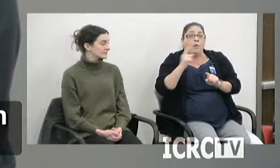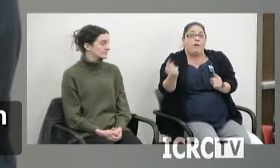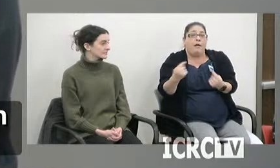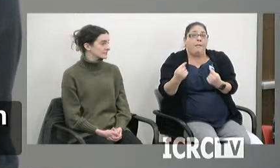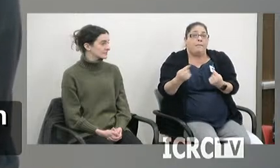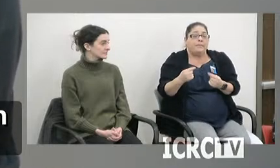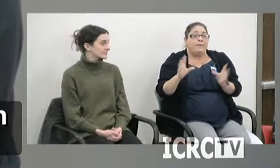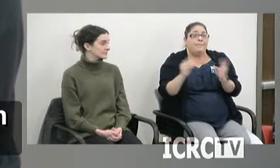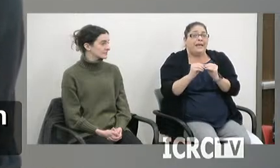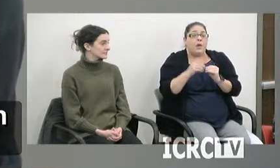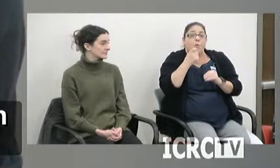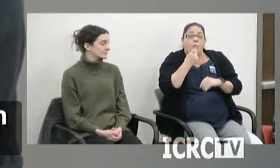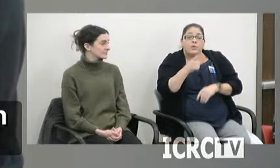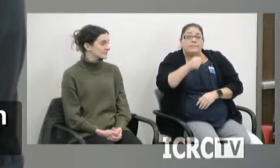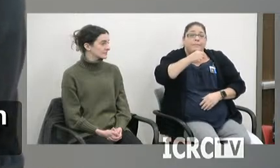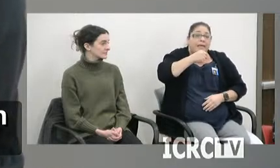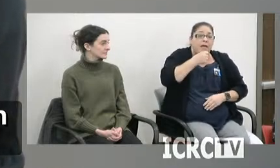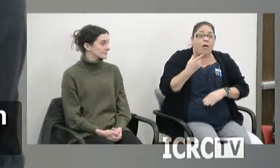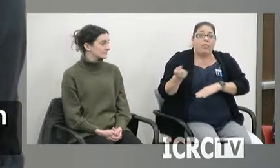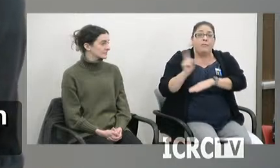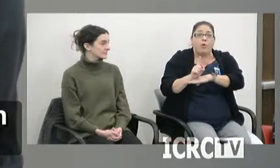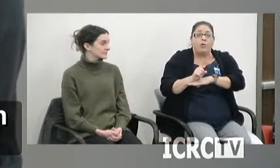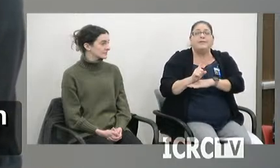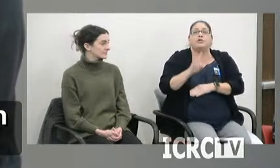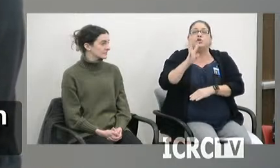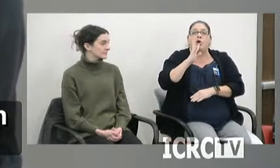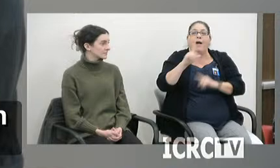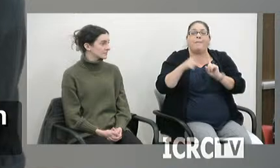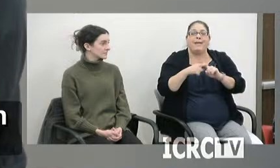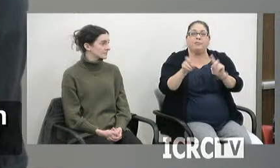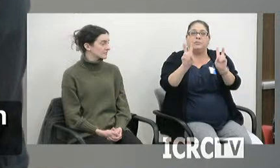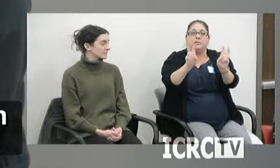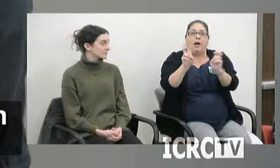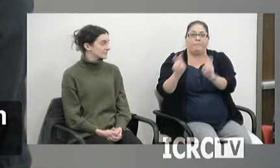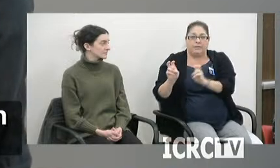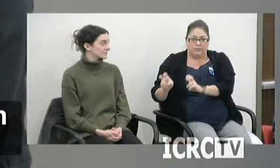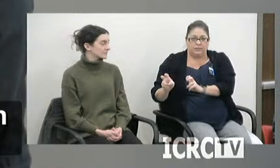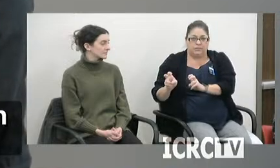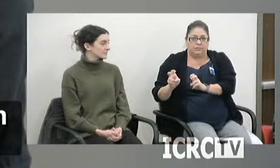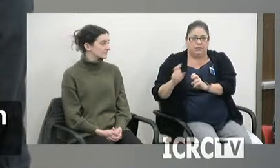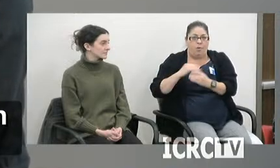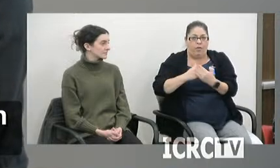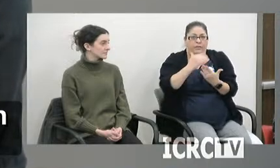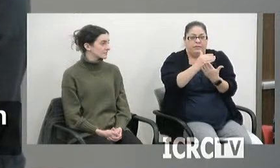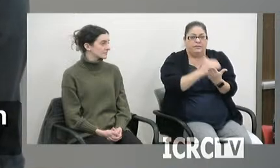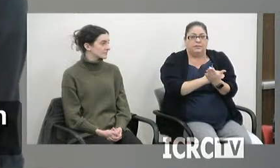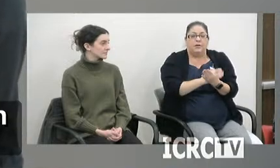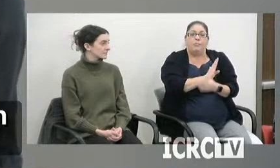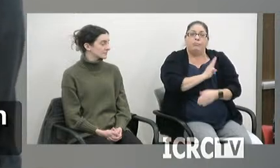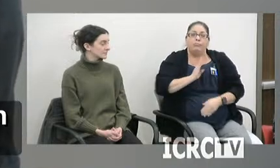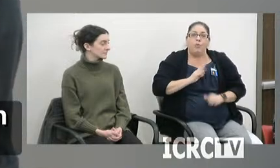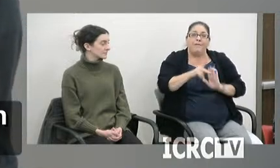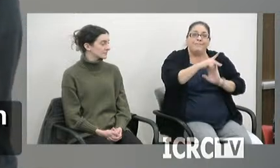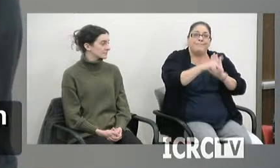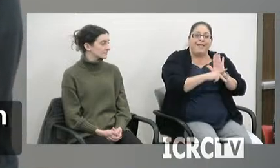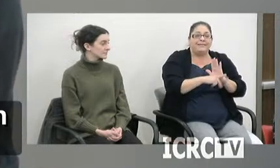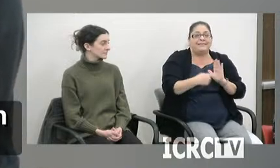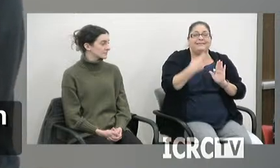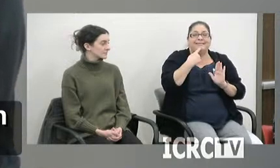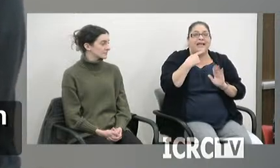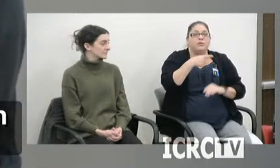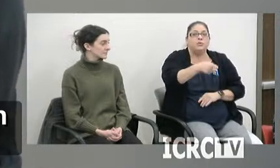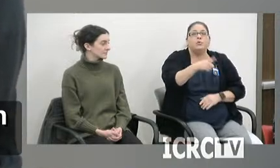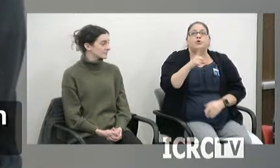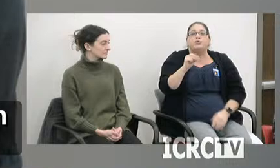meetings, that get up here on the podium, talk about topics. The board policy says you do not